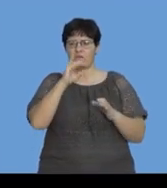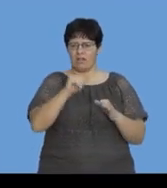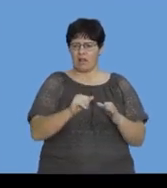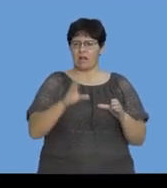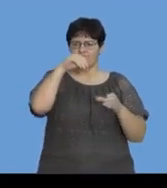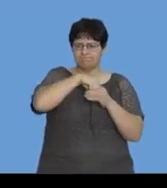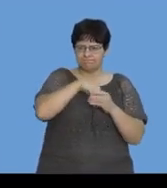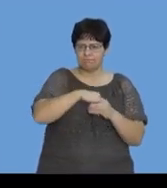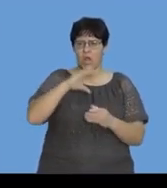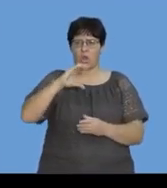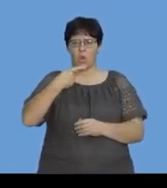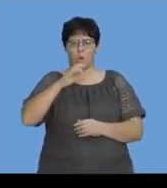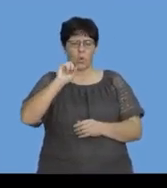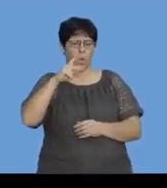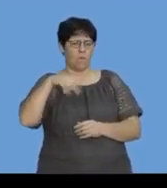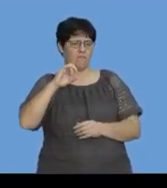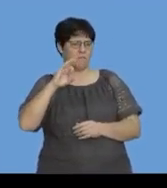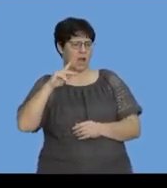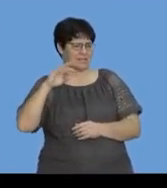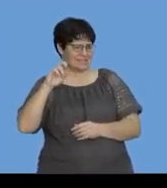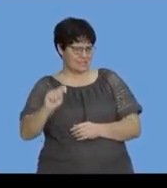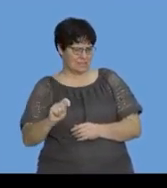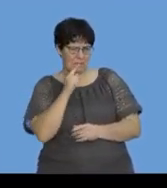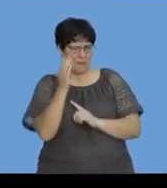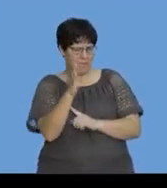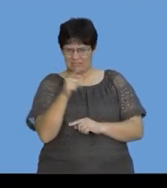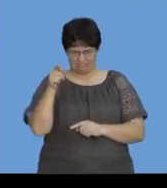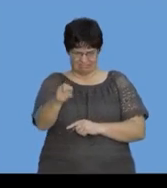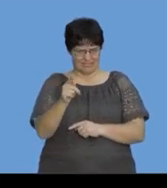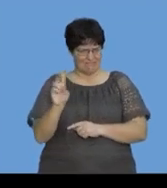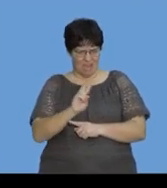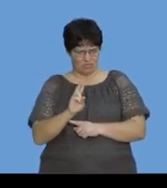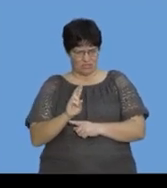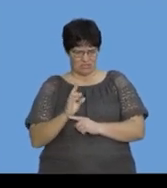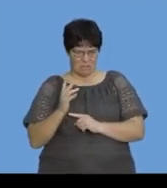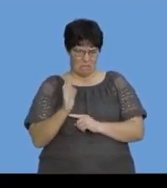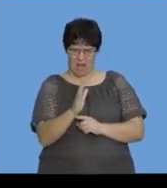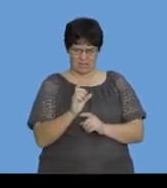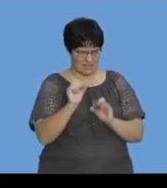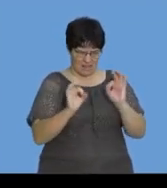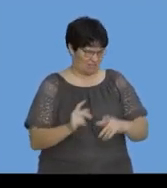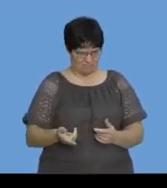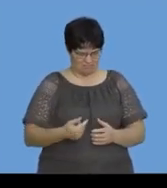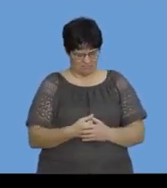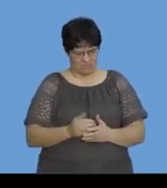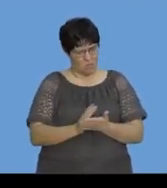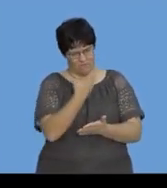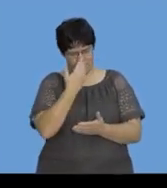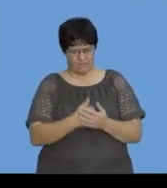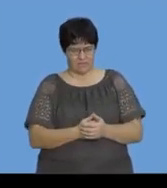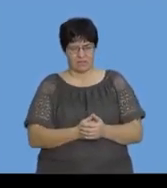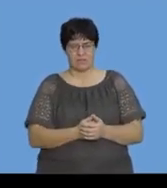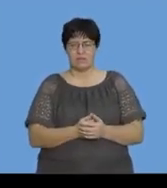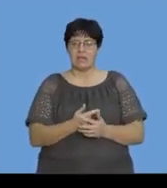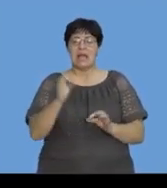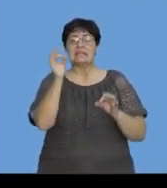no. Why I can't? Because I know that's plants, and this is definitely not a plant cell. So I'm going to put a cross there.